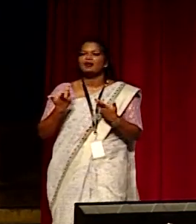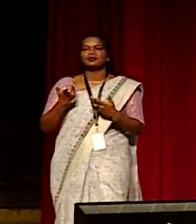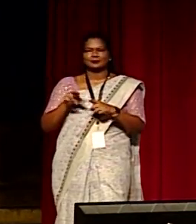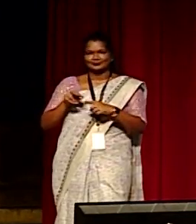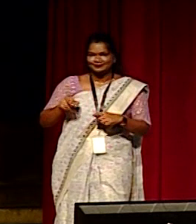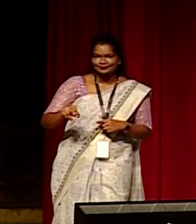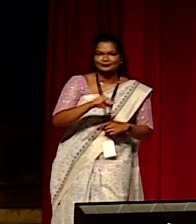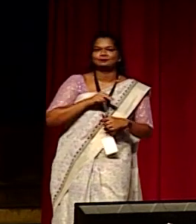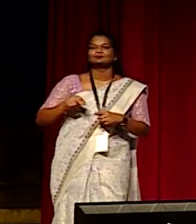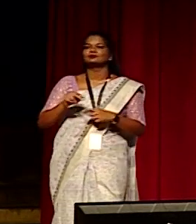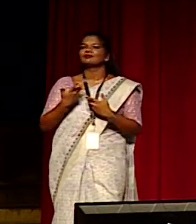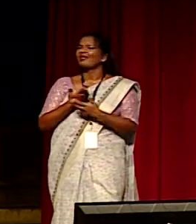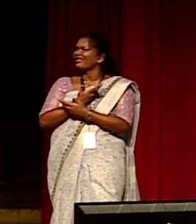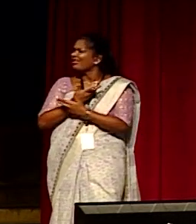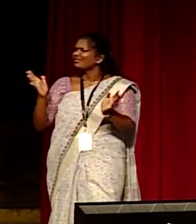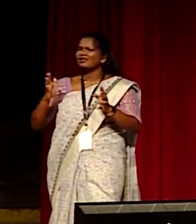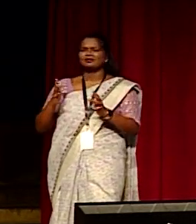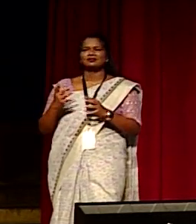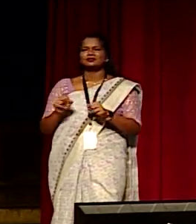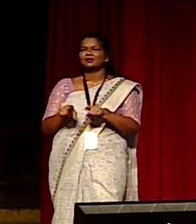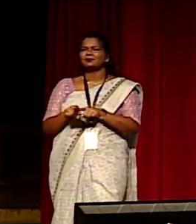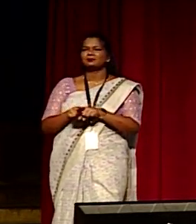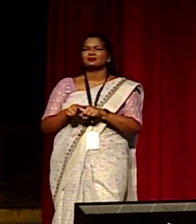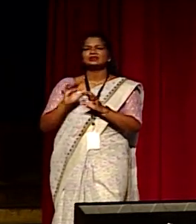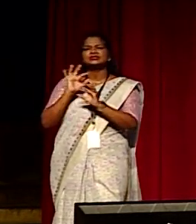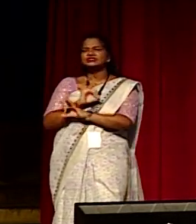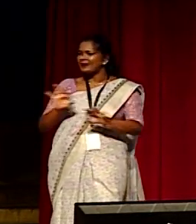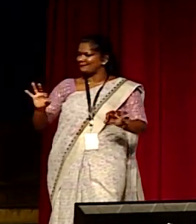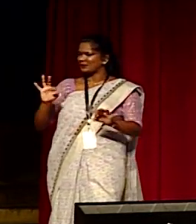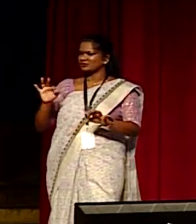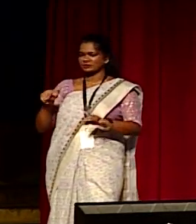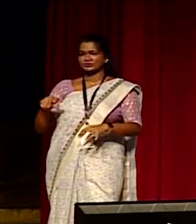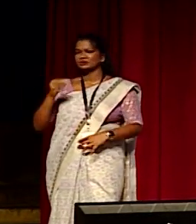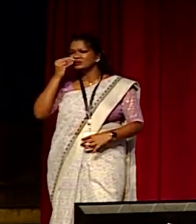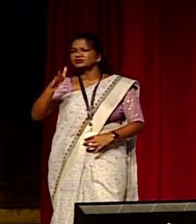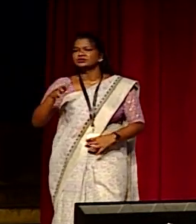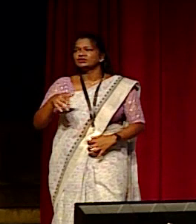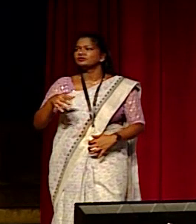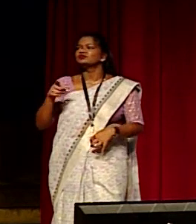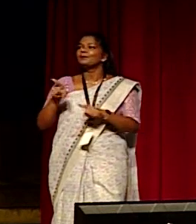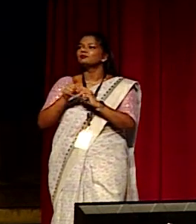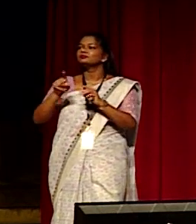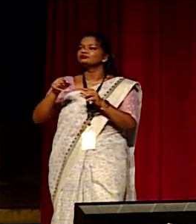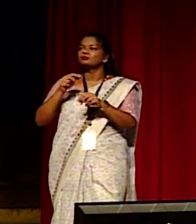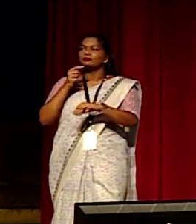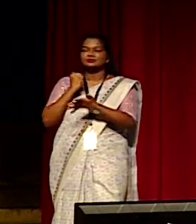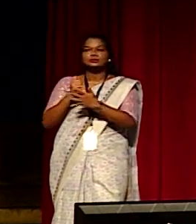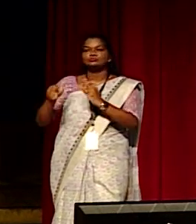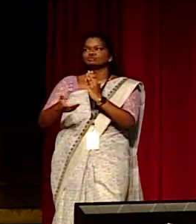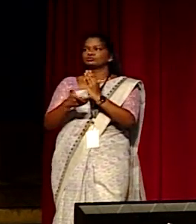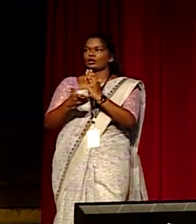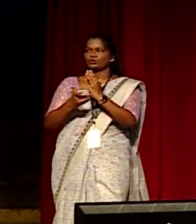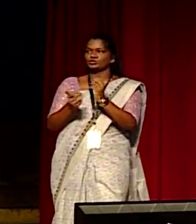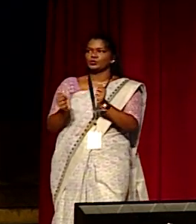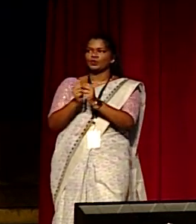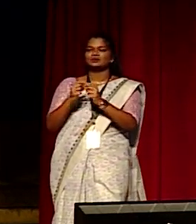squat. It should be simple to use. It should interface with the technology that exists. It